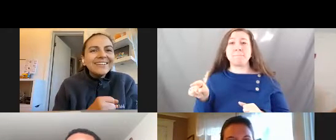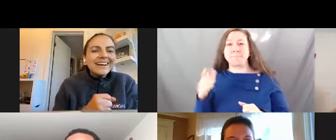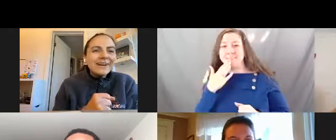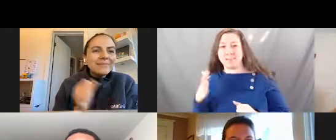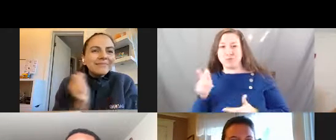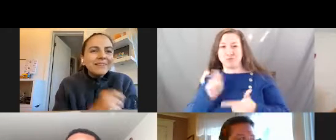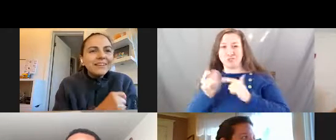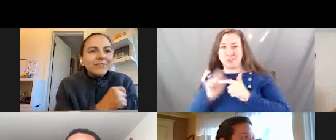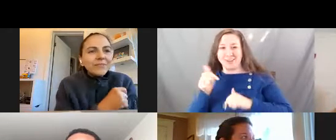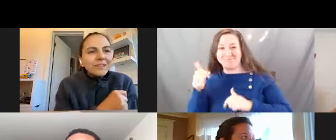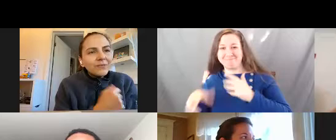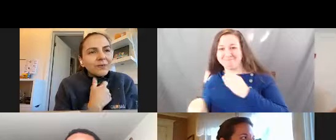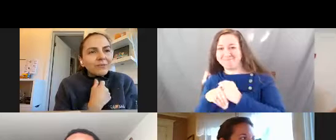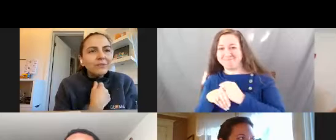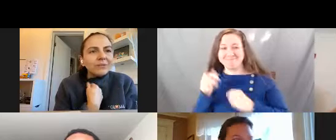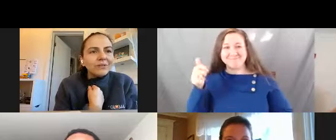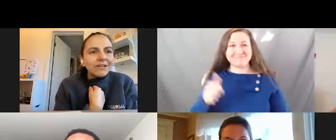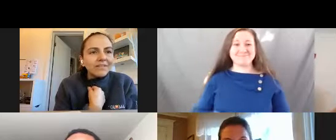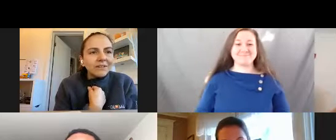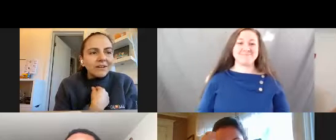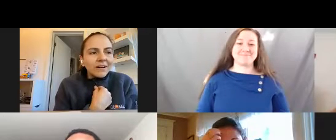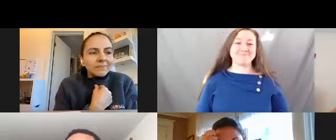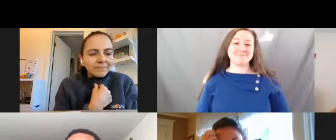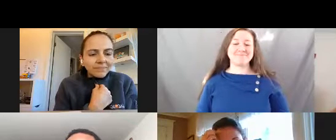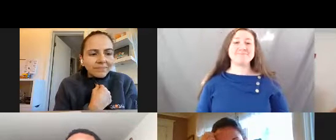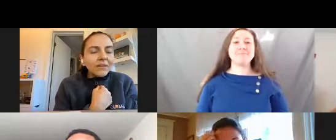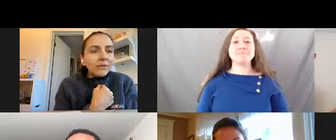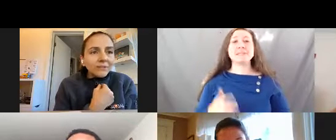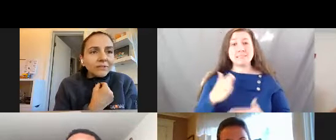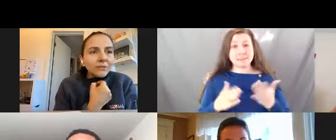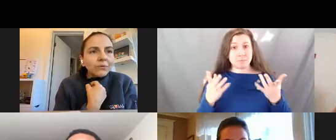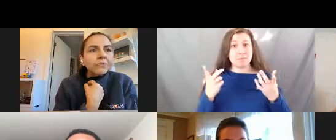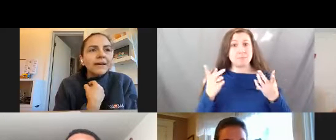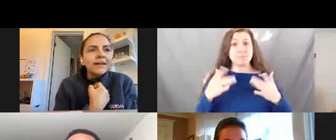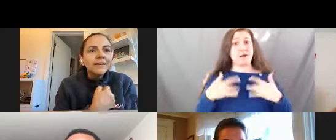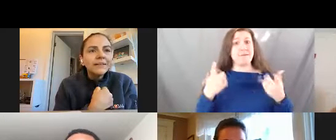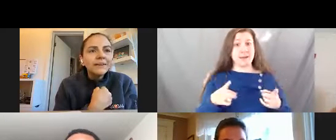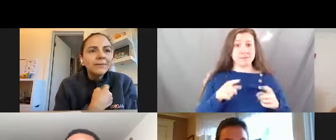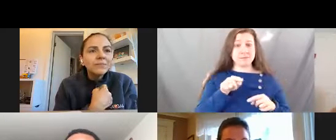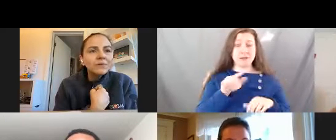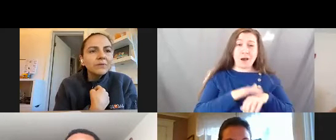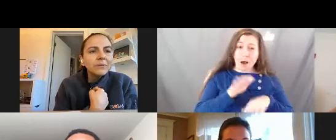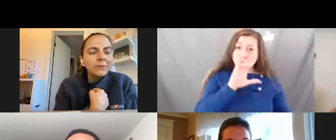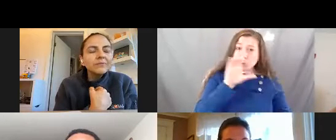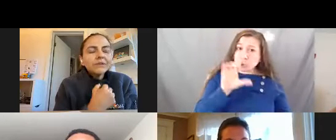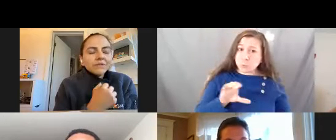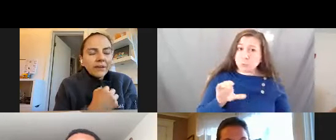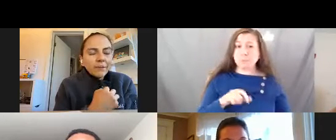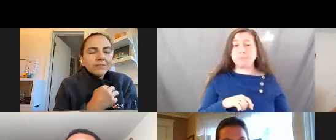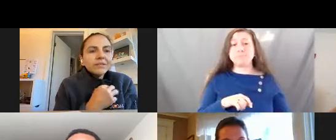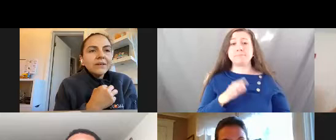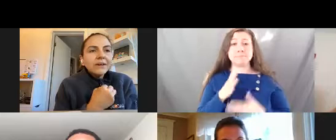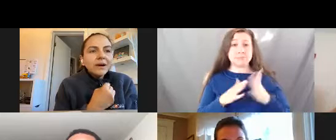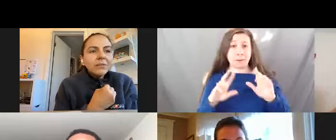Lindsay. The few events that we were able to put together over Zoom, and some of the departments